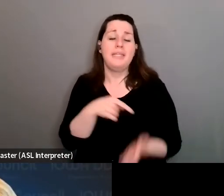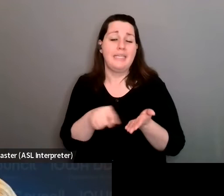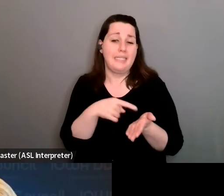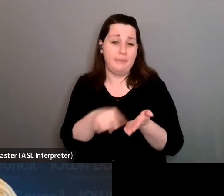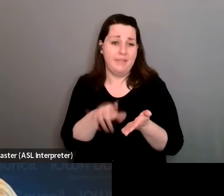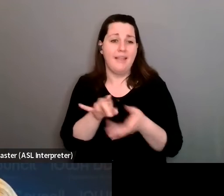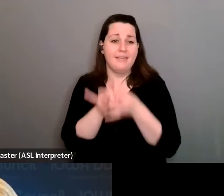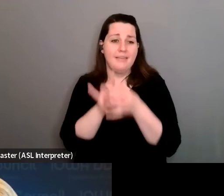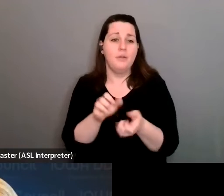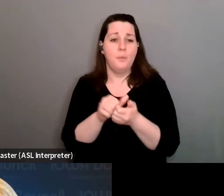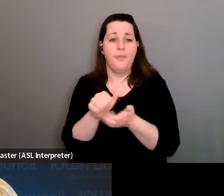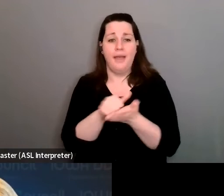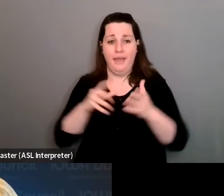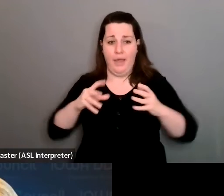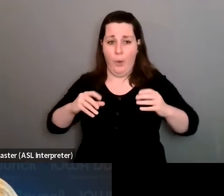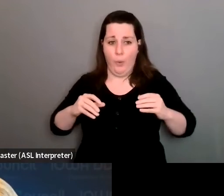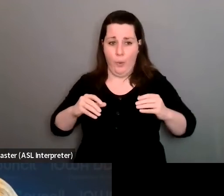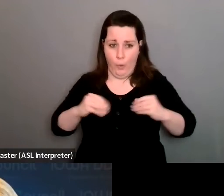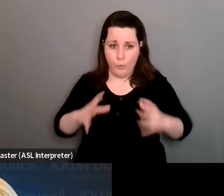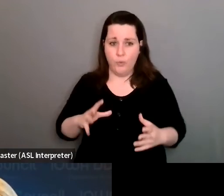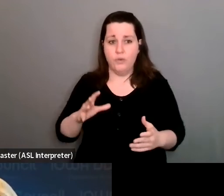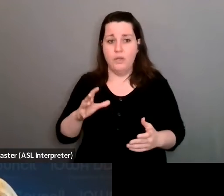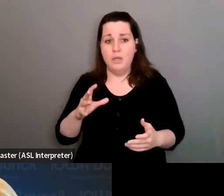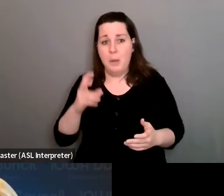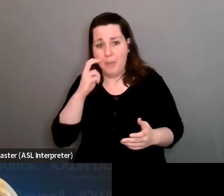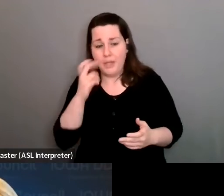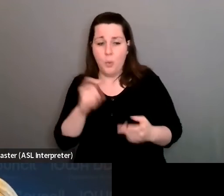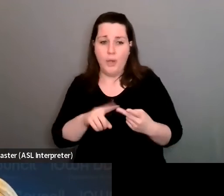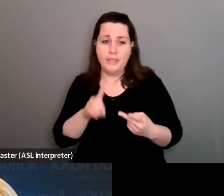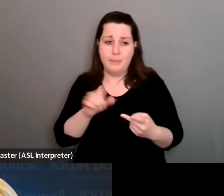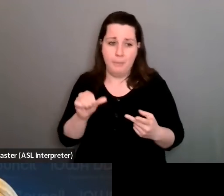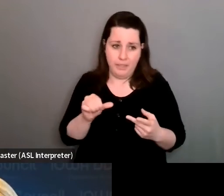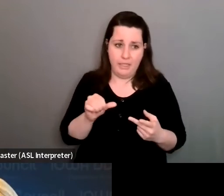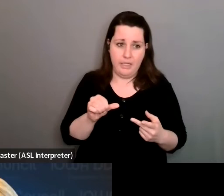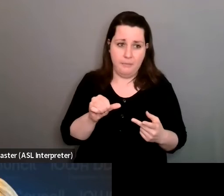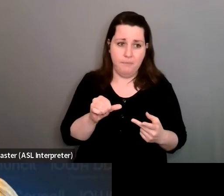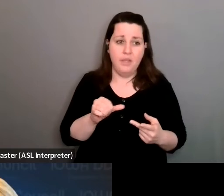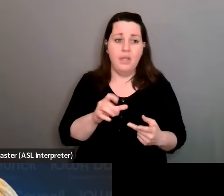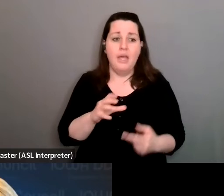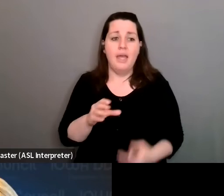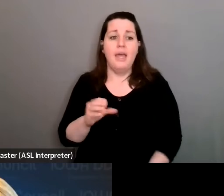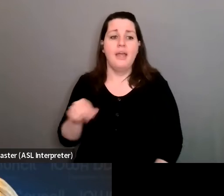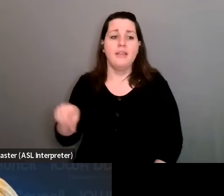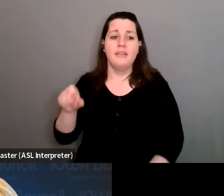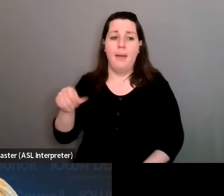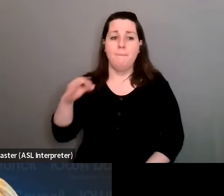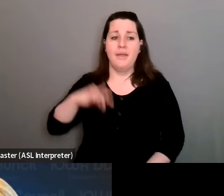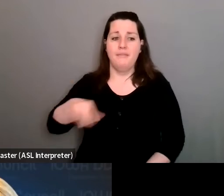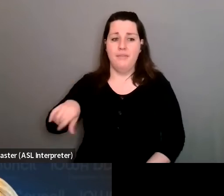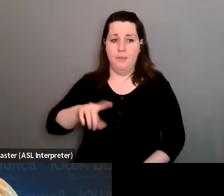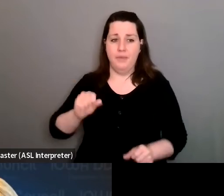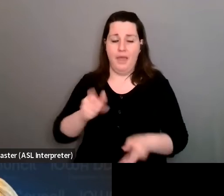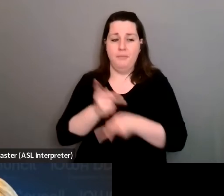related to the account owner, that is related to the account owner's blindness or disability. And benefits them in maintaining or improving the